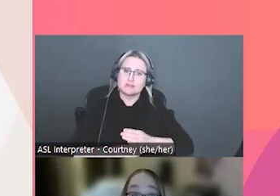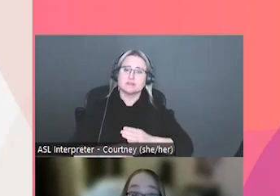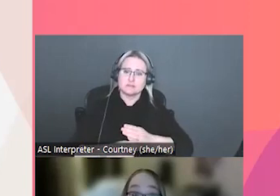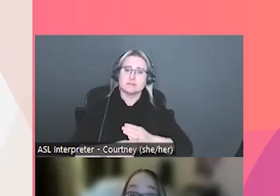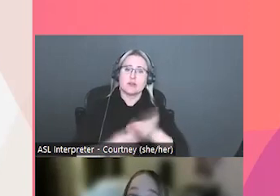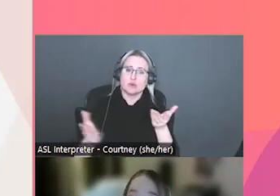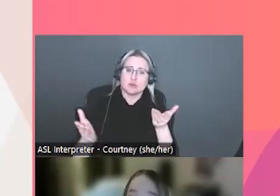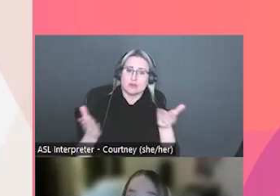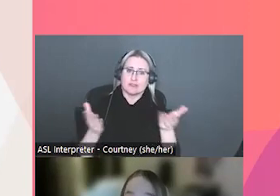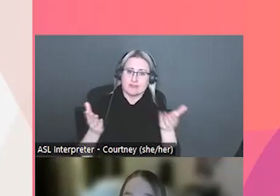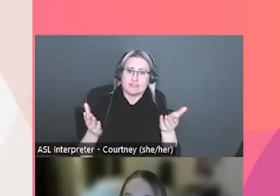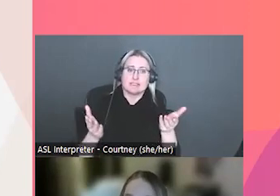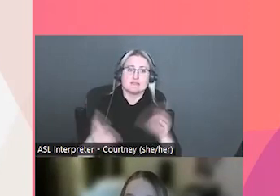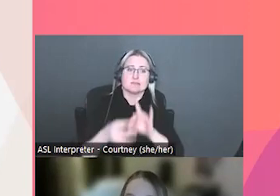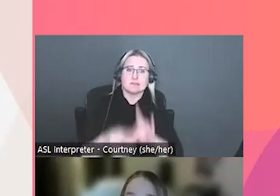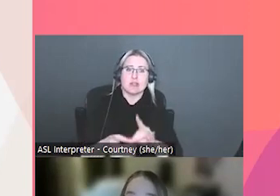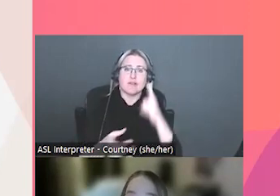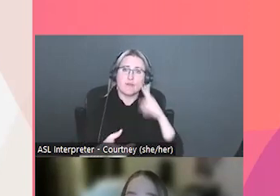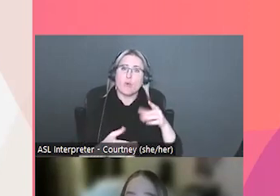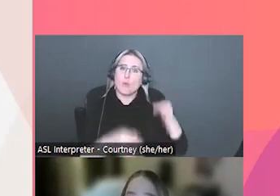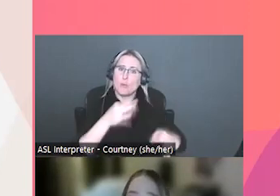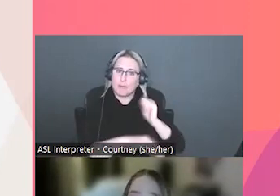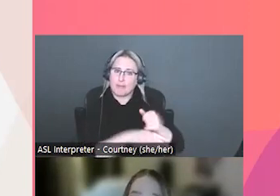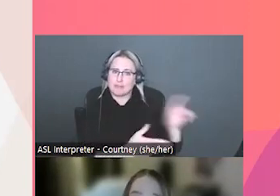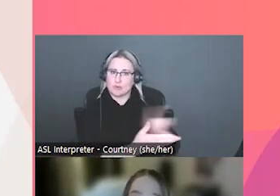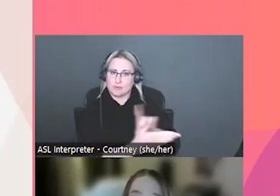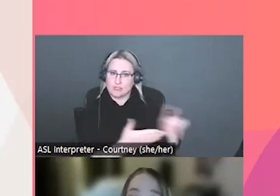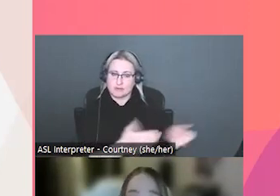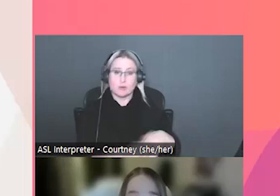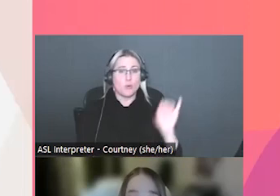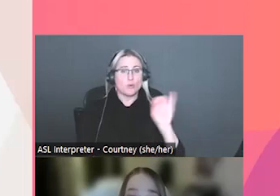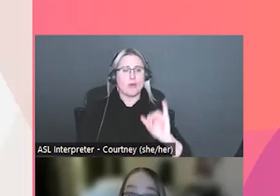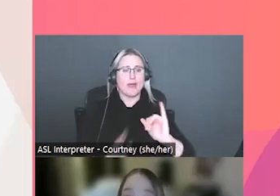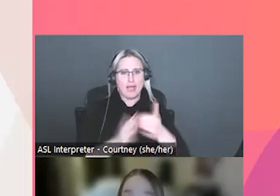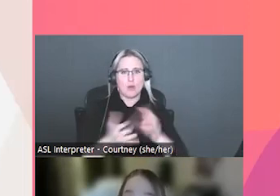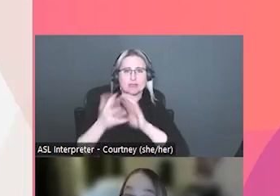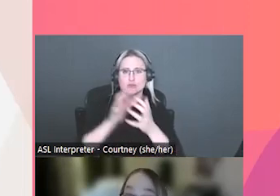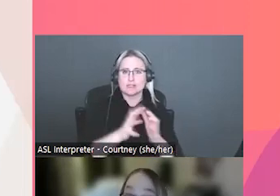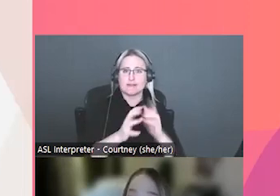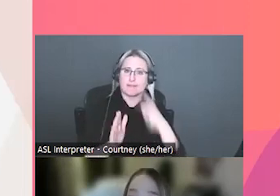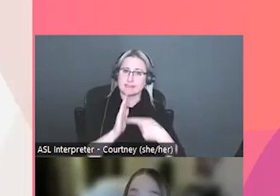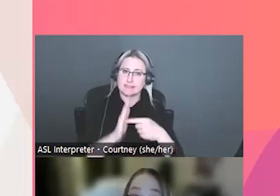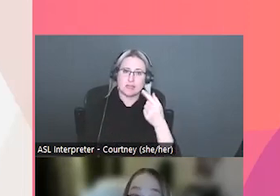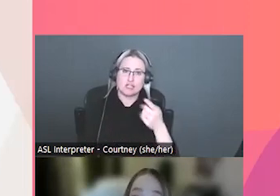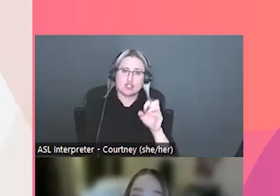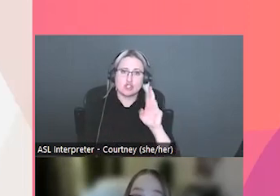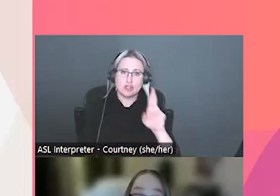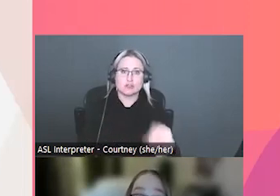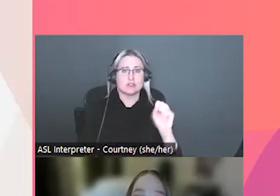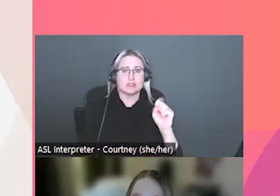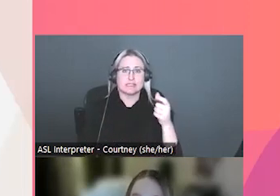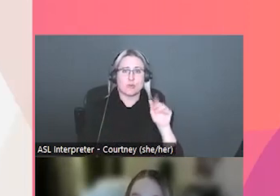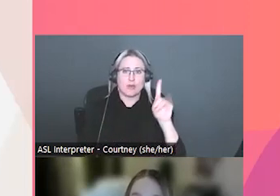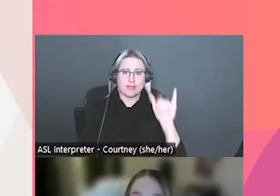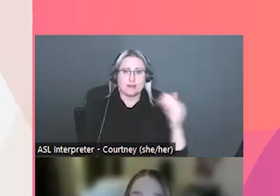people as a result of weight-based discrimination, and the way it intersects with other identities like gender, sexuality, race,